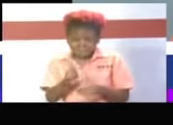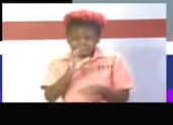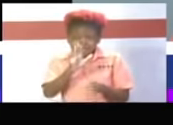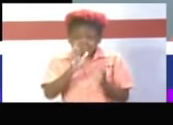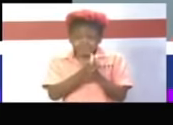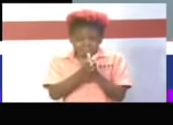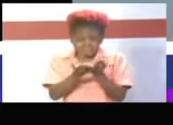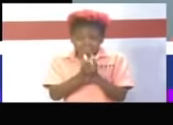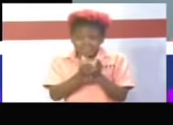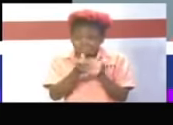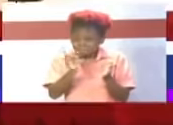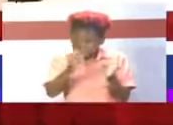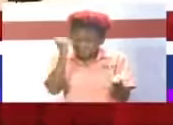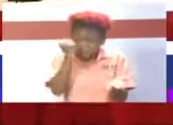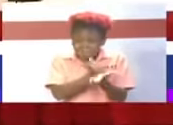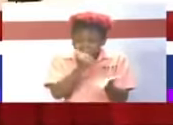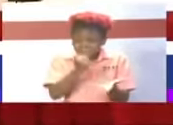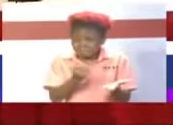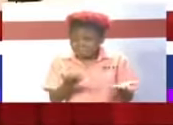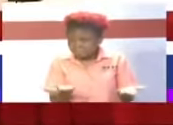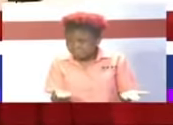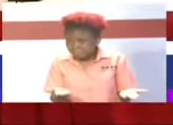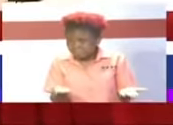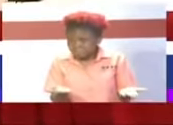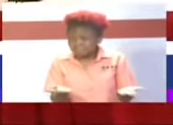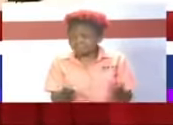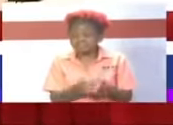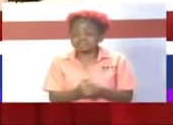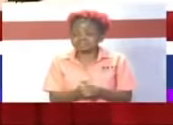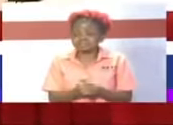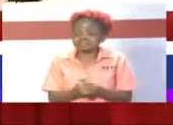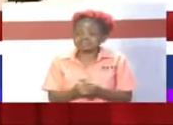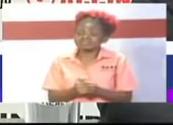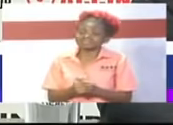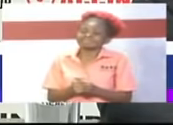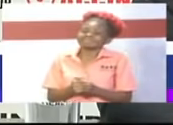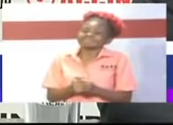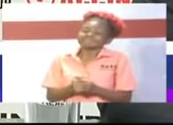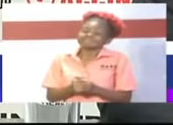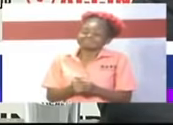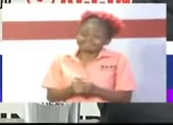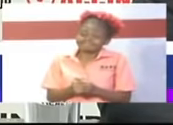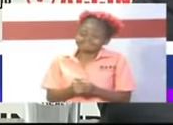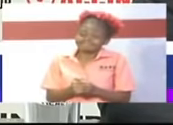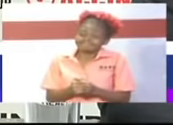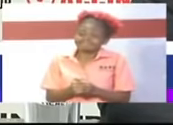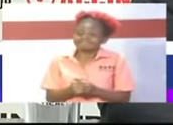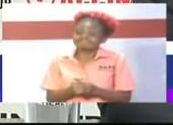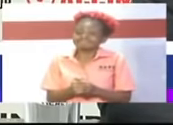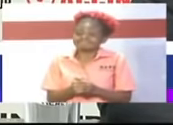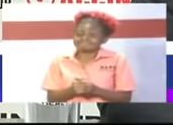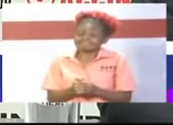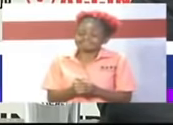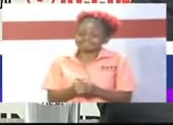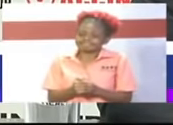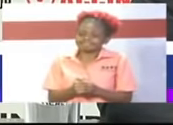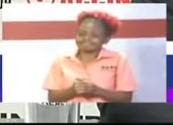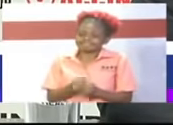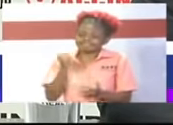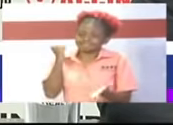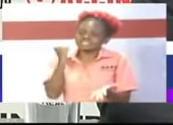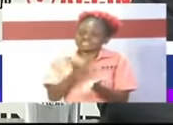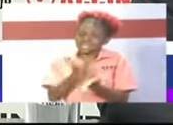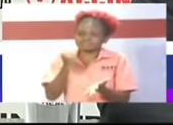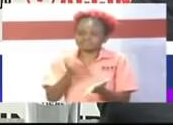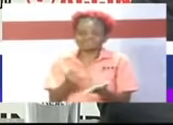Hines, by the way. Thank you. Okay, thank you for that. I believe, yes, that the stamp is one of the markers of